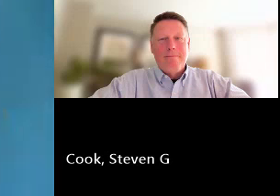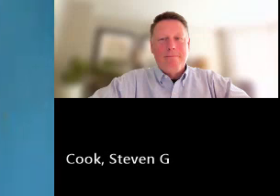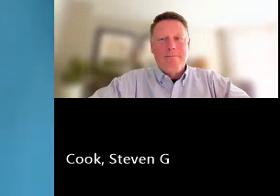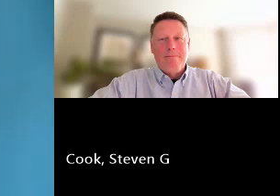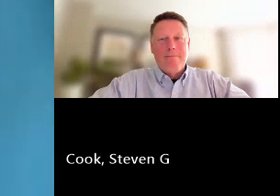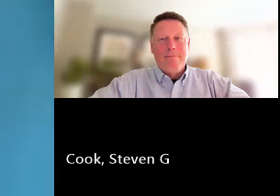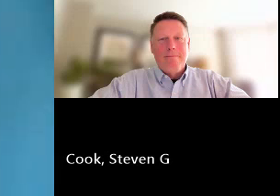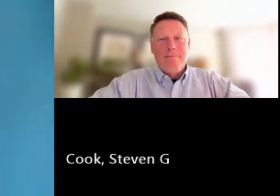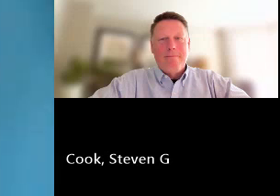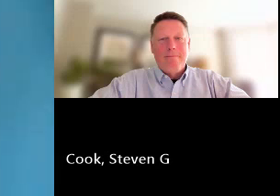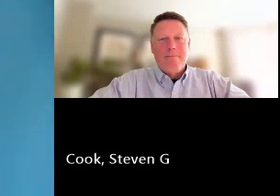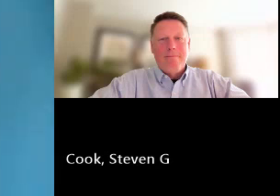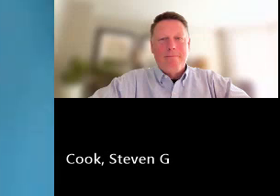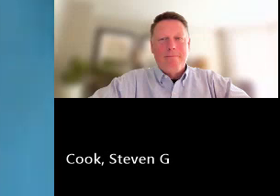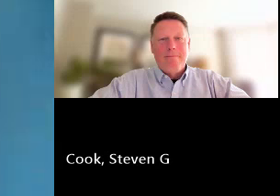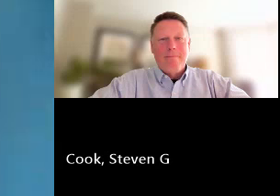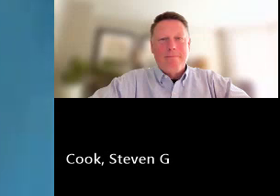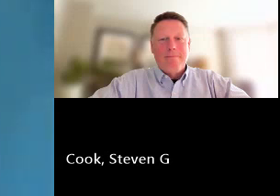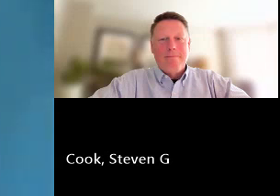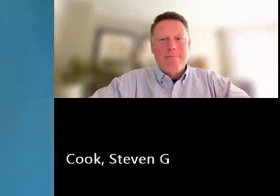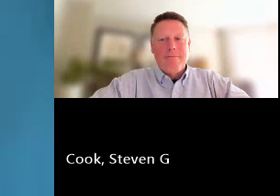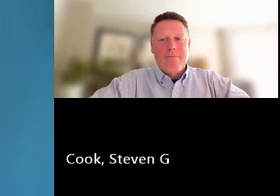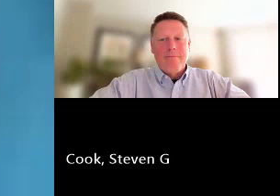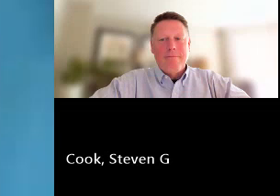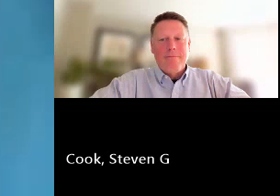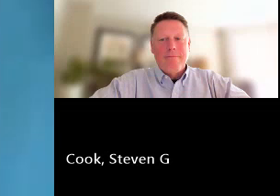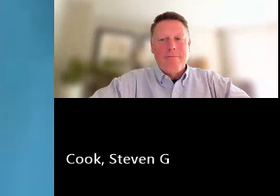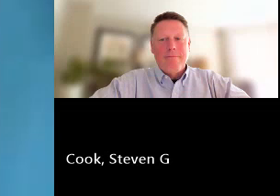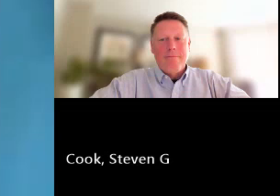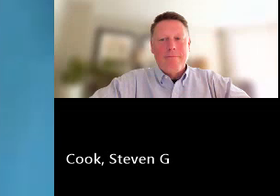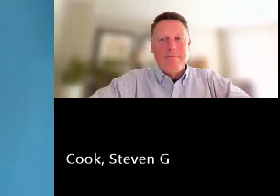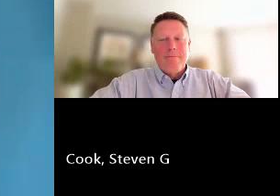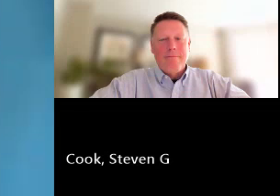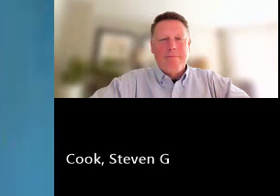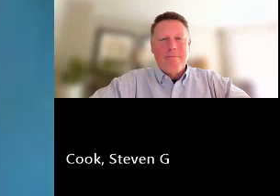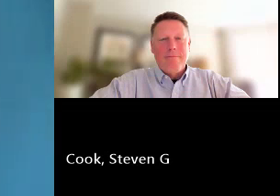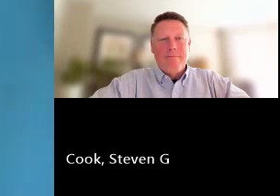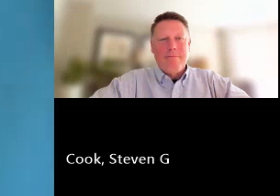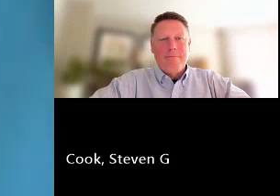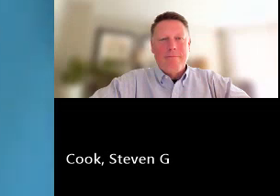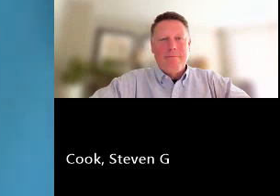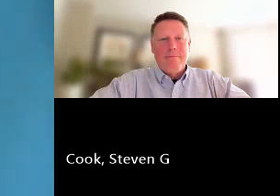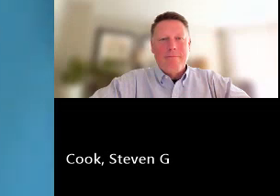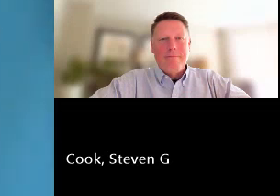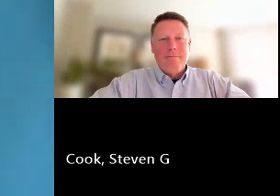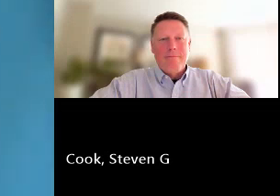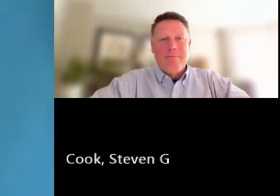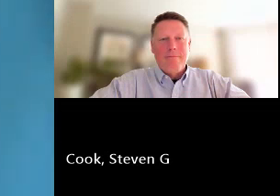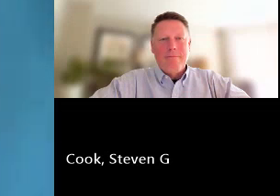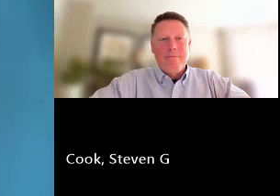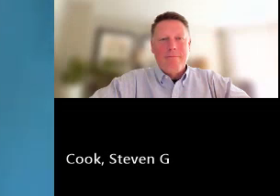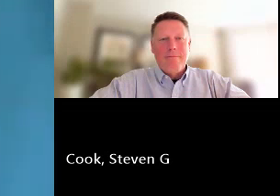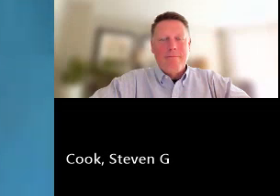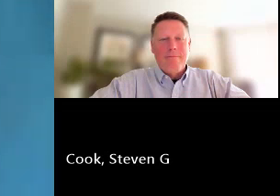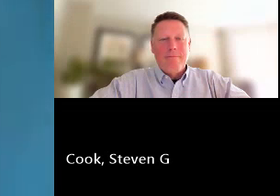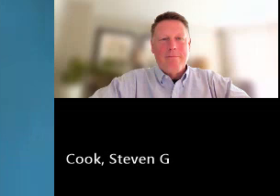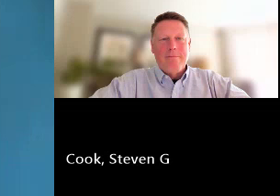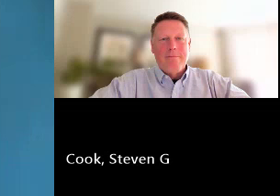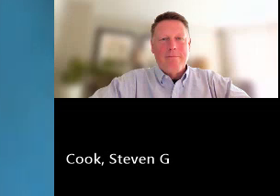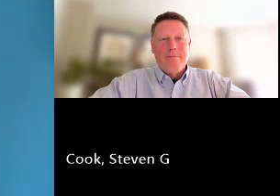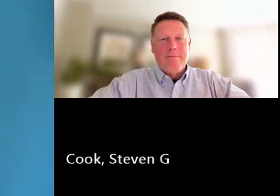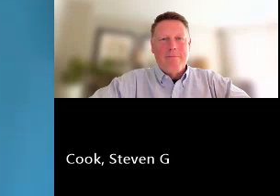the exercise. I'll put my email address in the chat, and you will receive a copy of the recording and the PowerPoint slides.